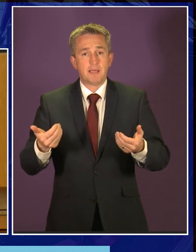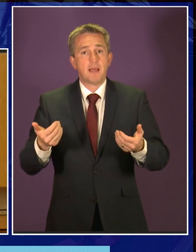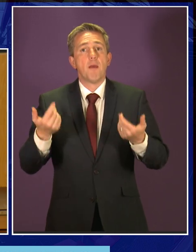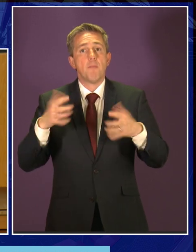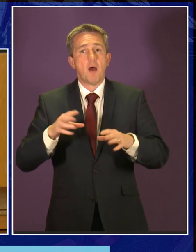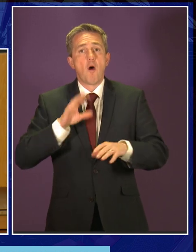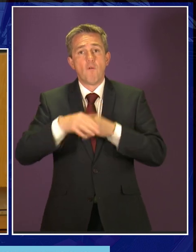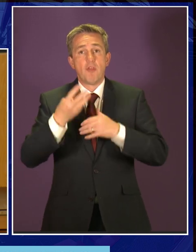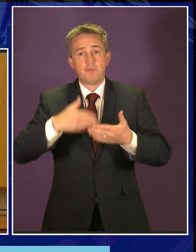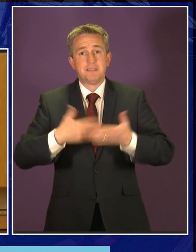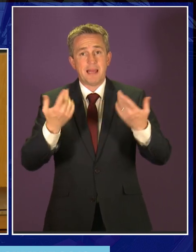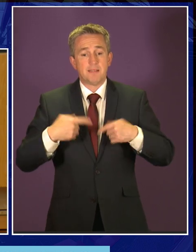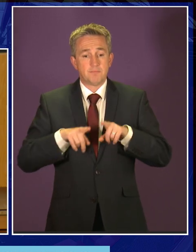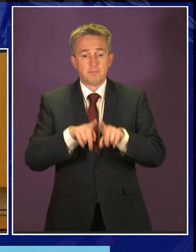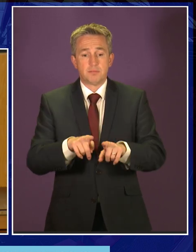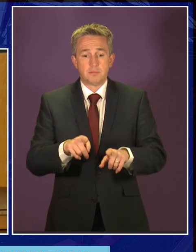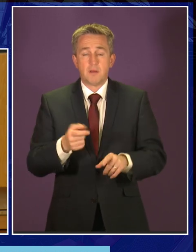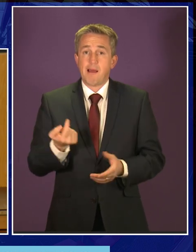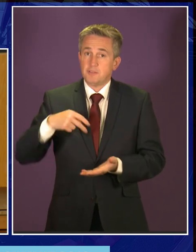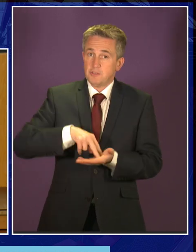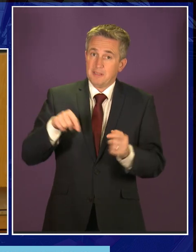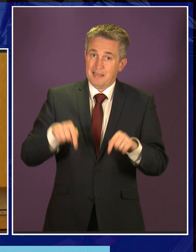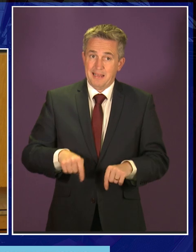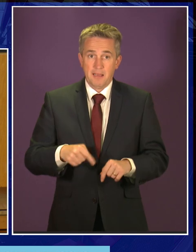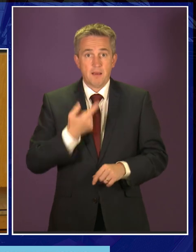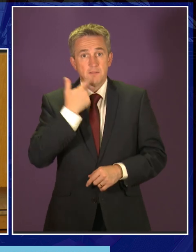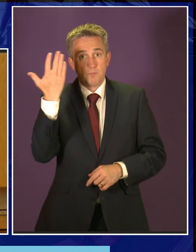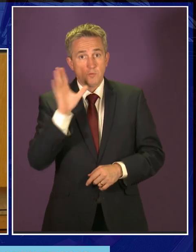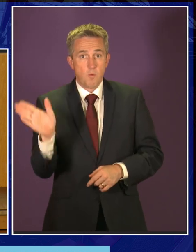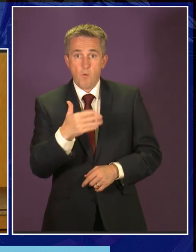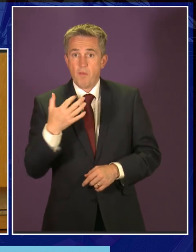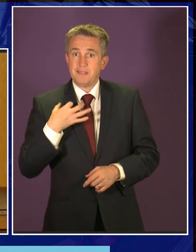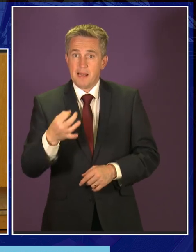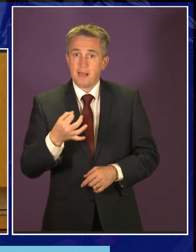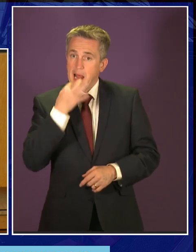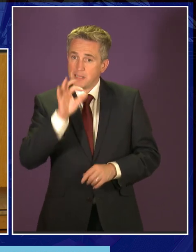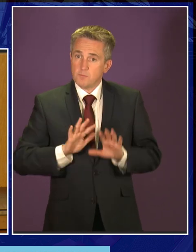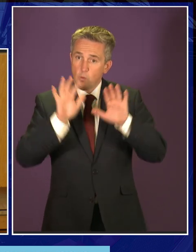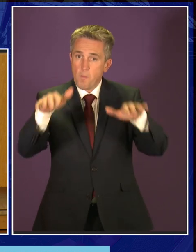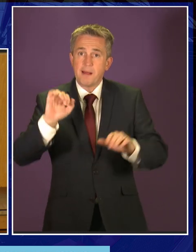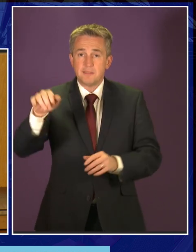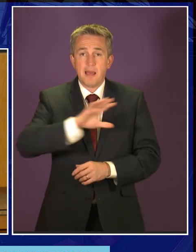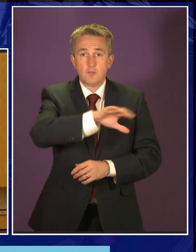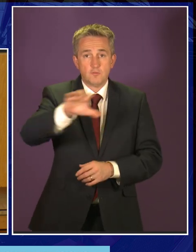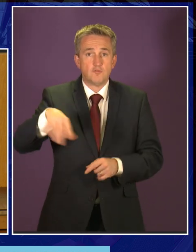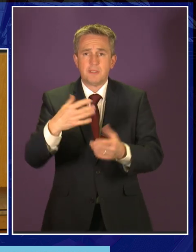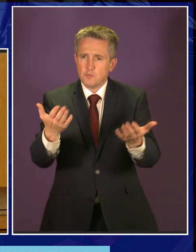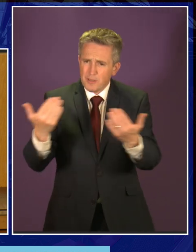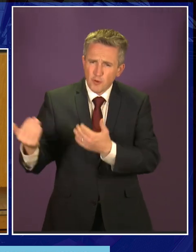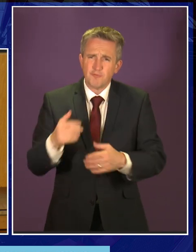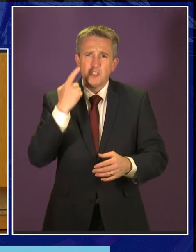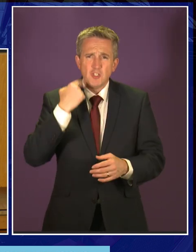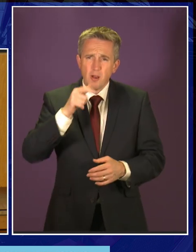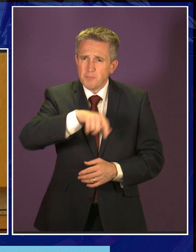became intertwined. And I stood here and I spoke to all the delegates and I asked them all to go back to their country and to talk to their young